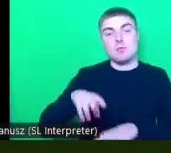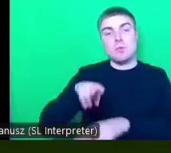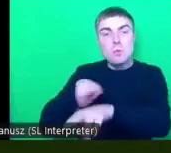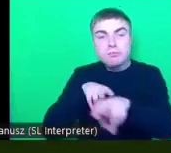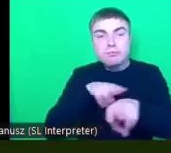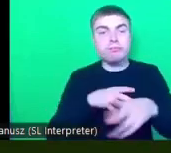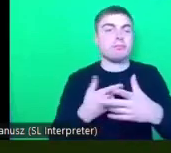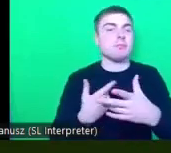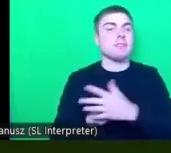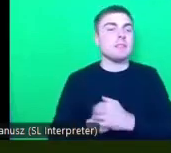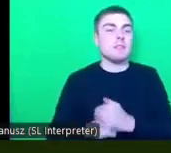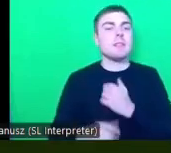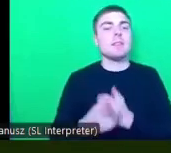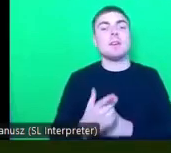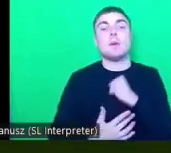50%.